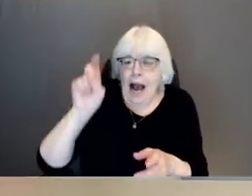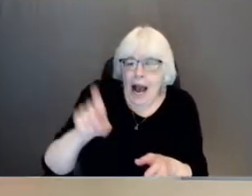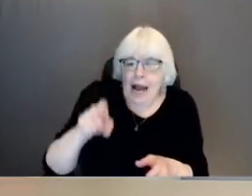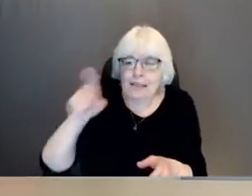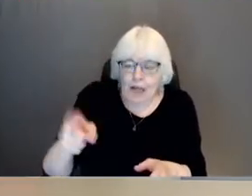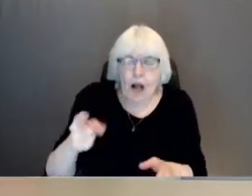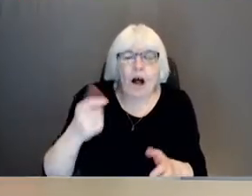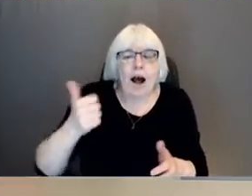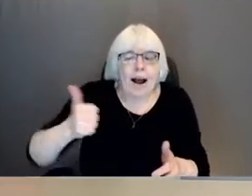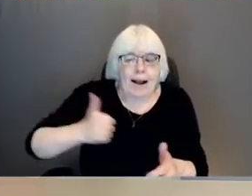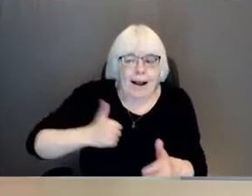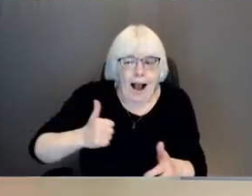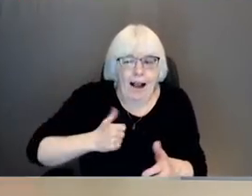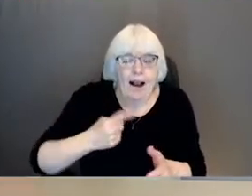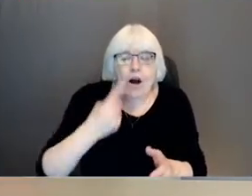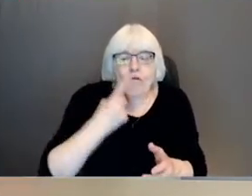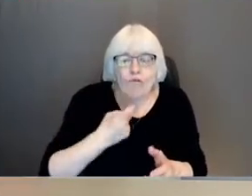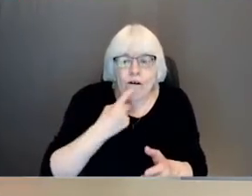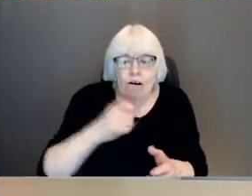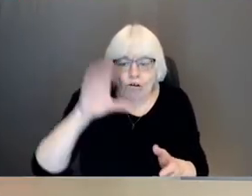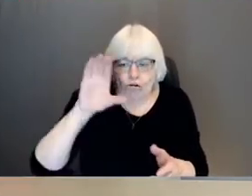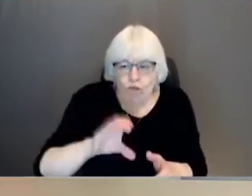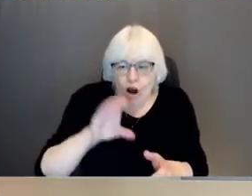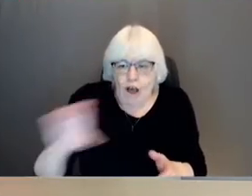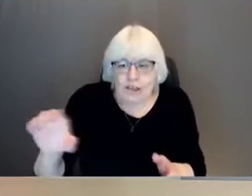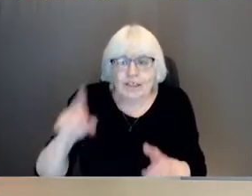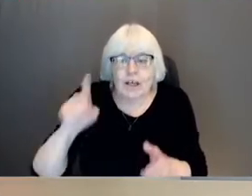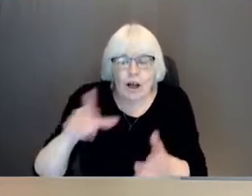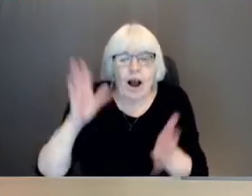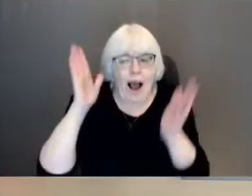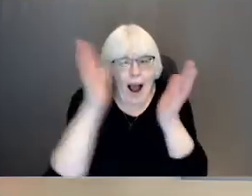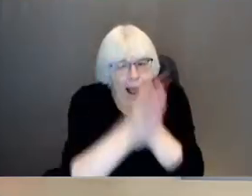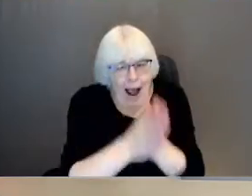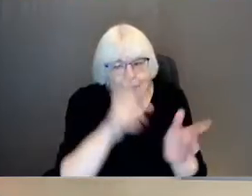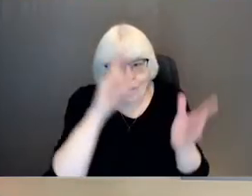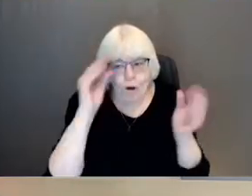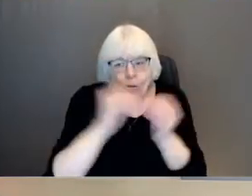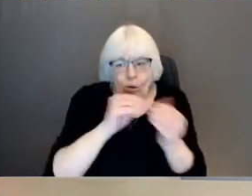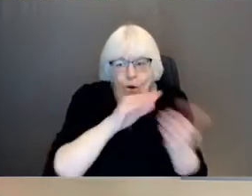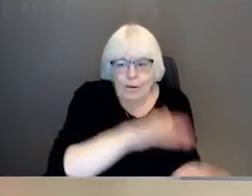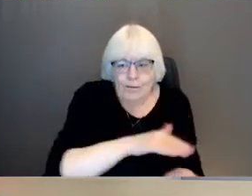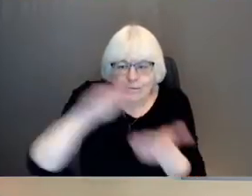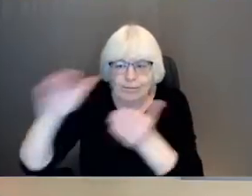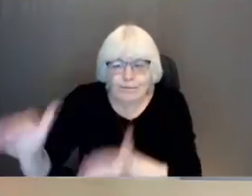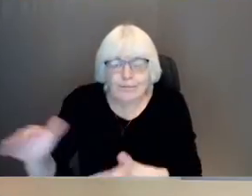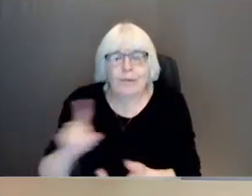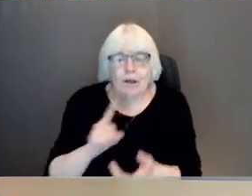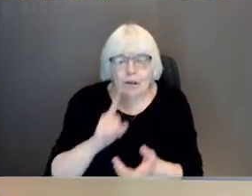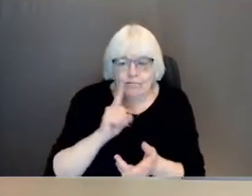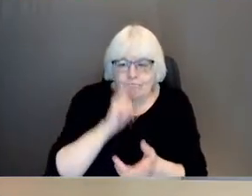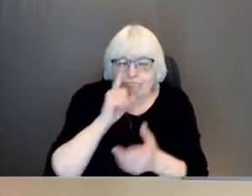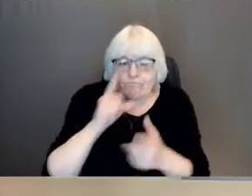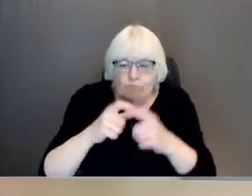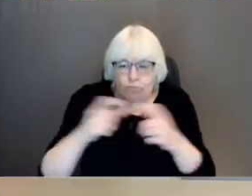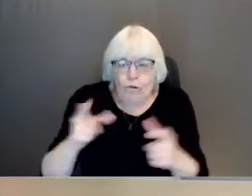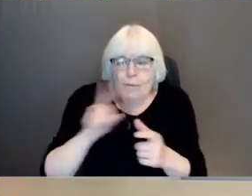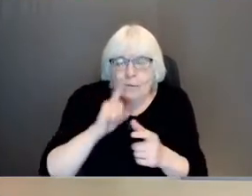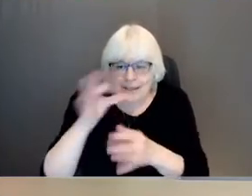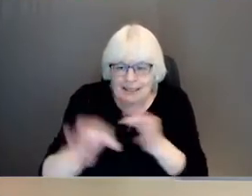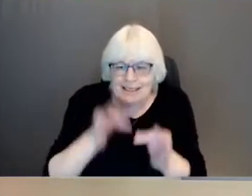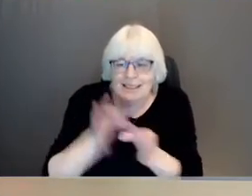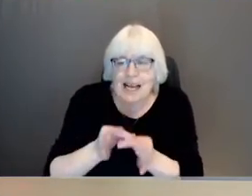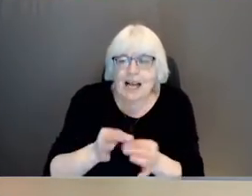staff and clients. More information is available on the Red Cross website, and this program is sponsored by Health